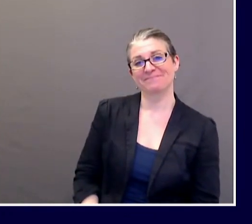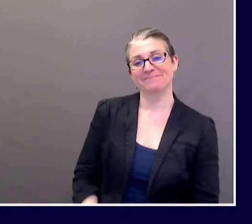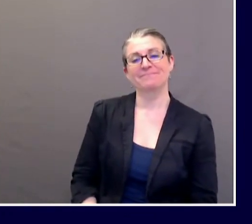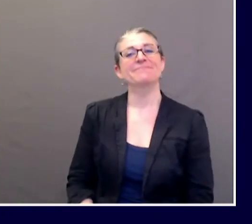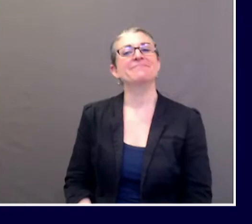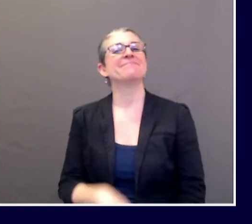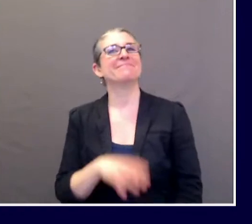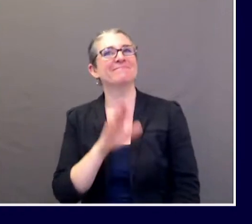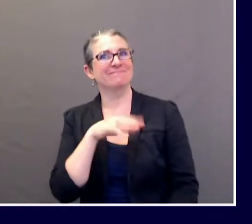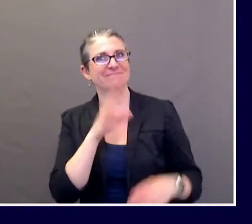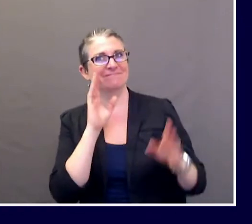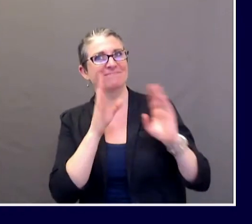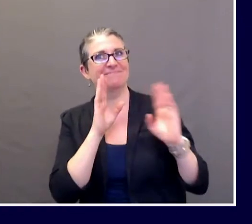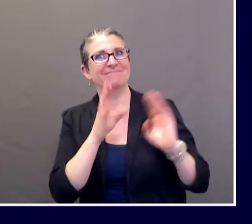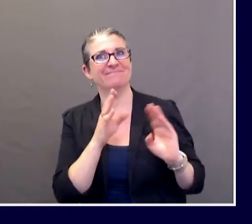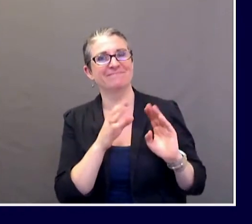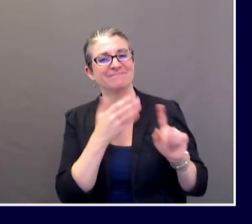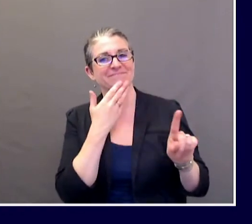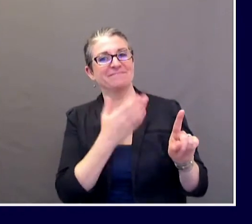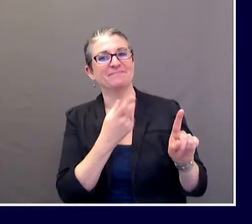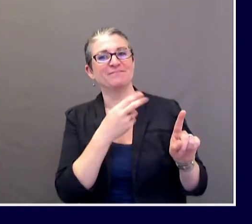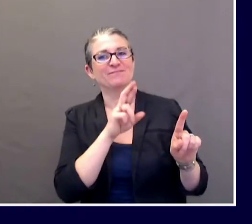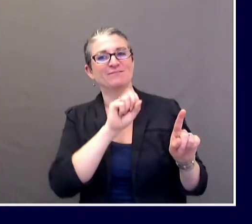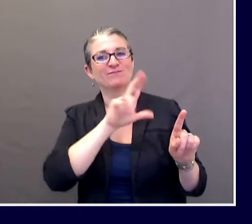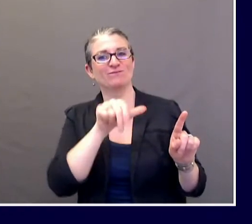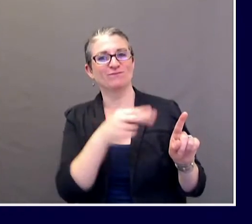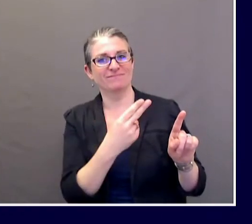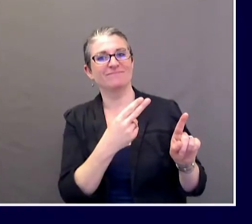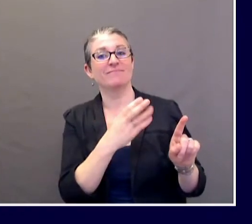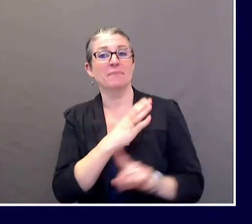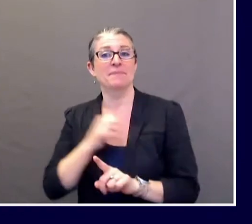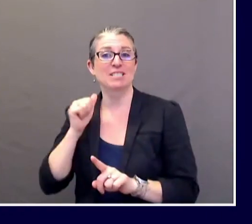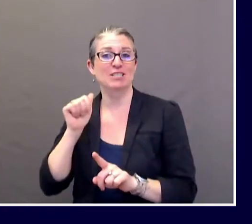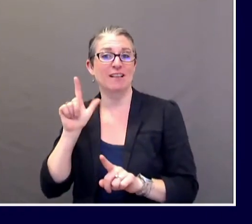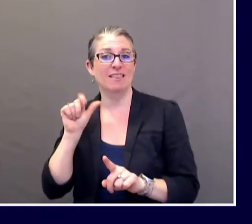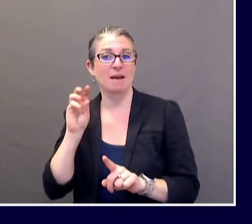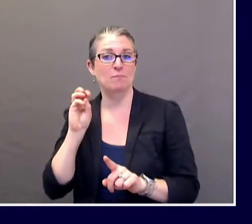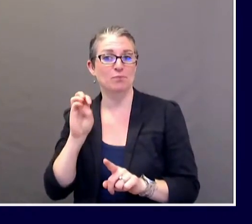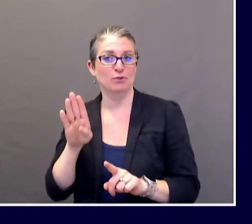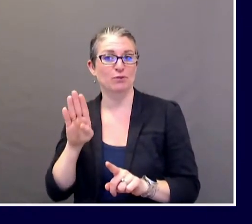Thank you, Dr. Shah and Commissioner Lambrou. My question's in keeping with what we've been